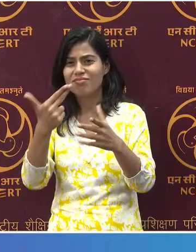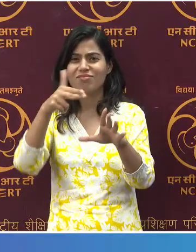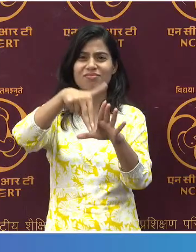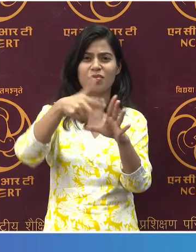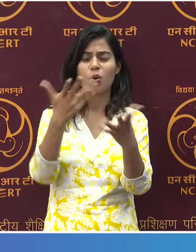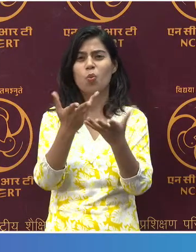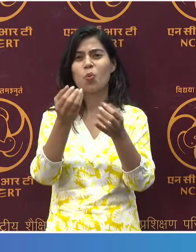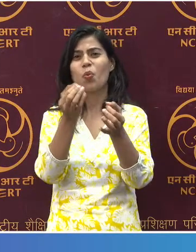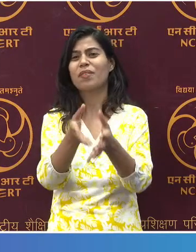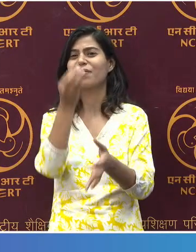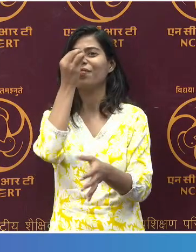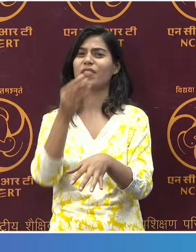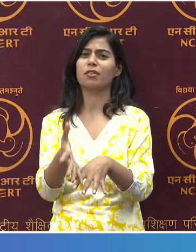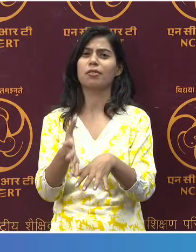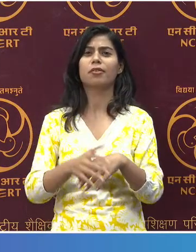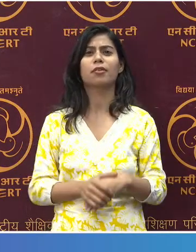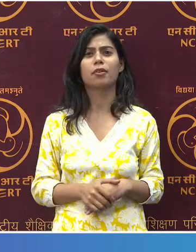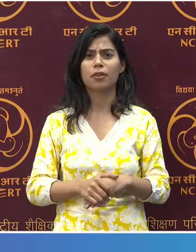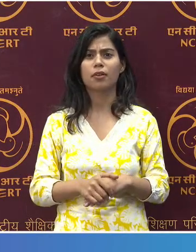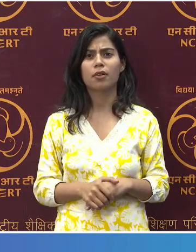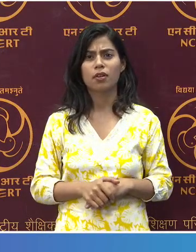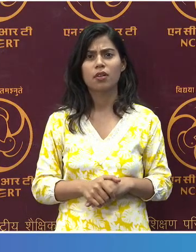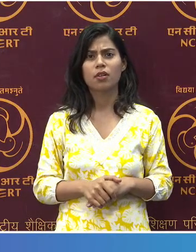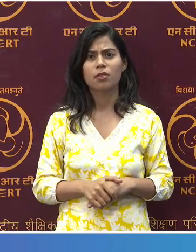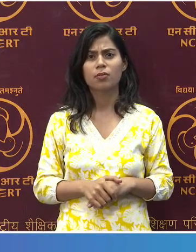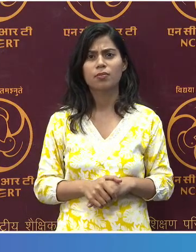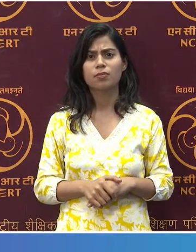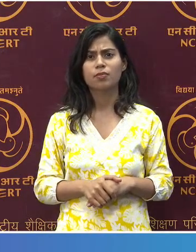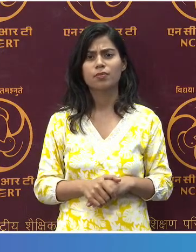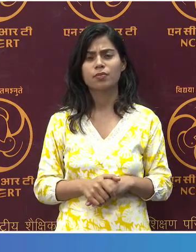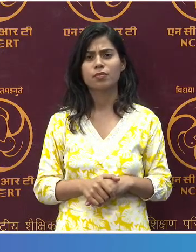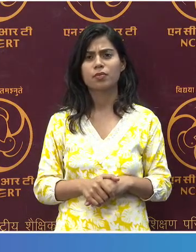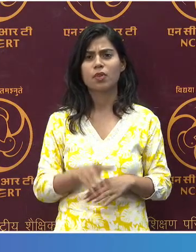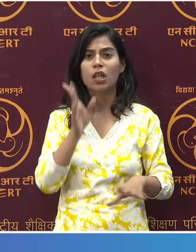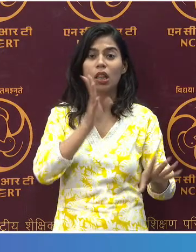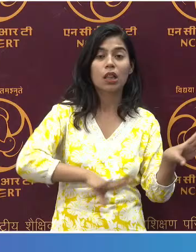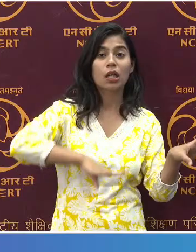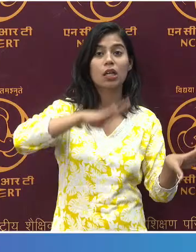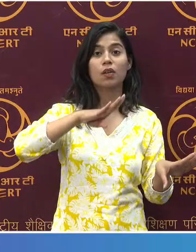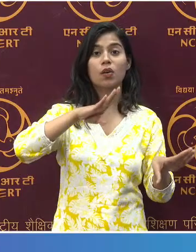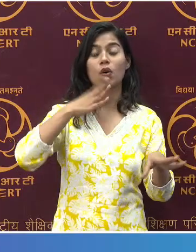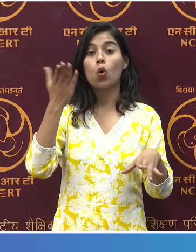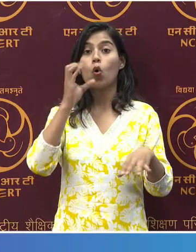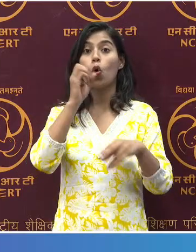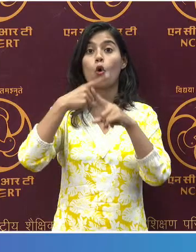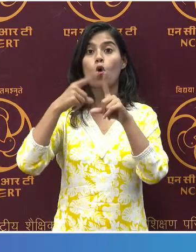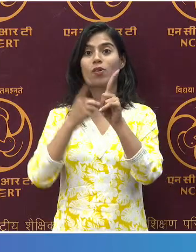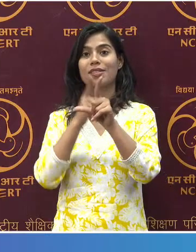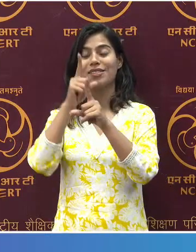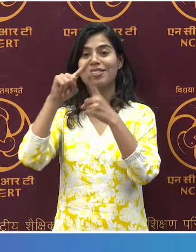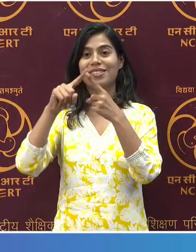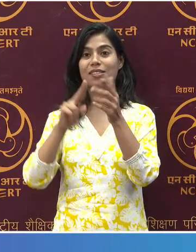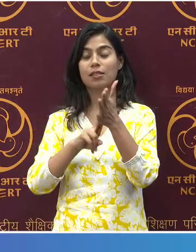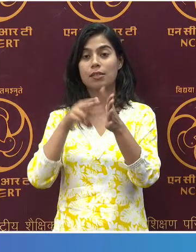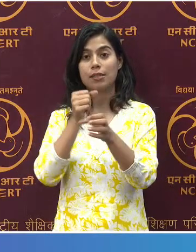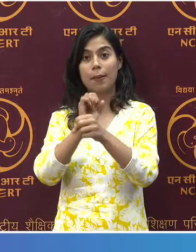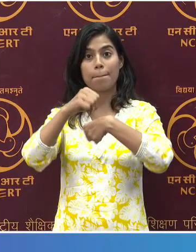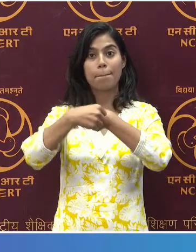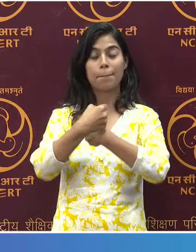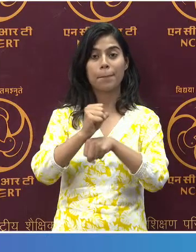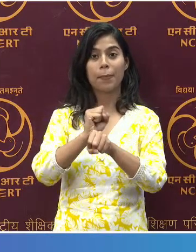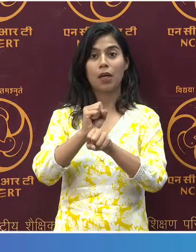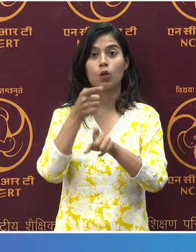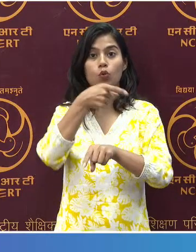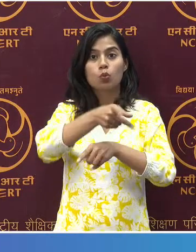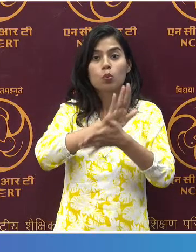at home has inlet for air, so that a sufficiently oxygen rich mixture is burned to give a